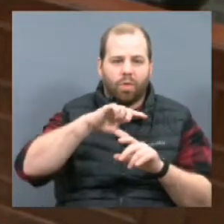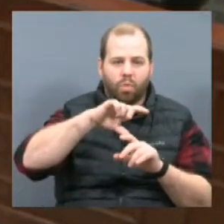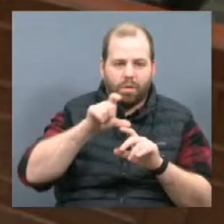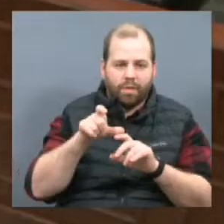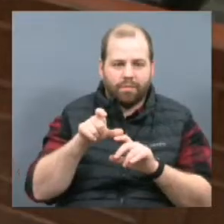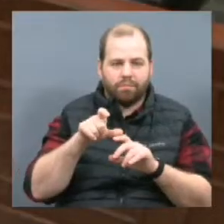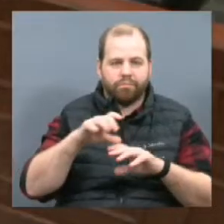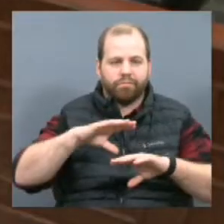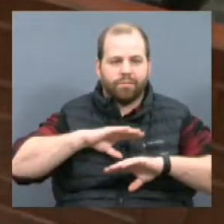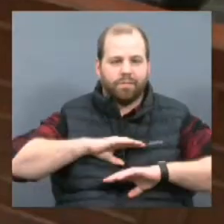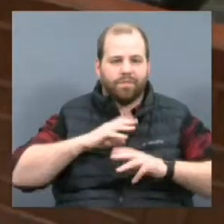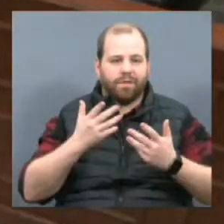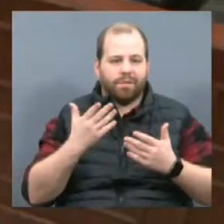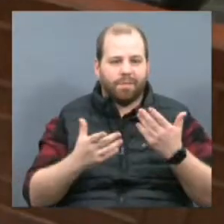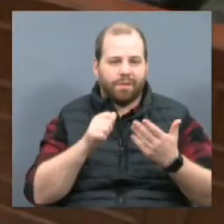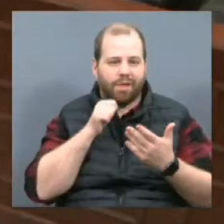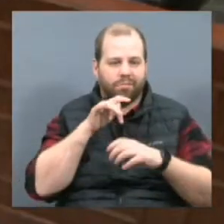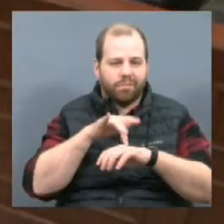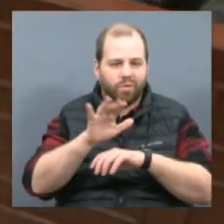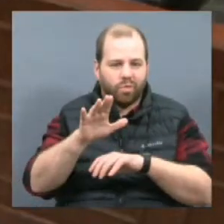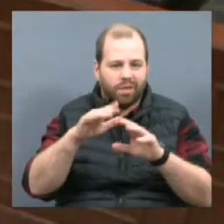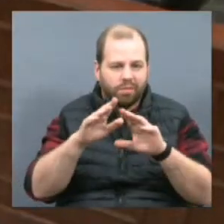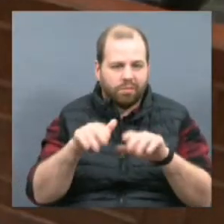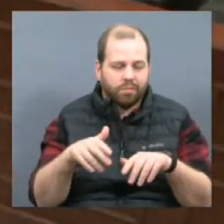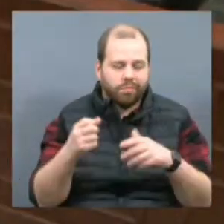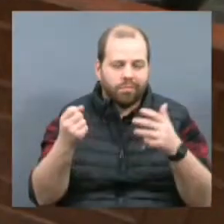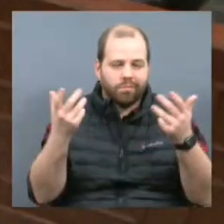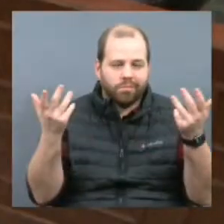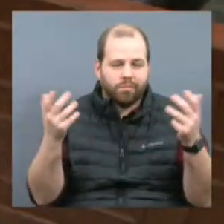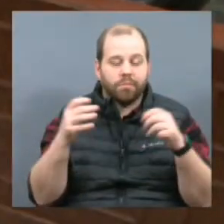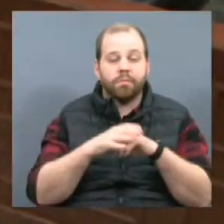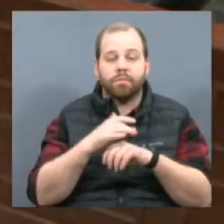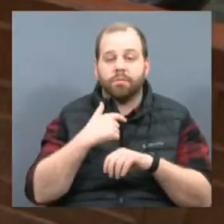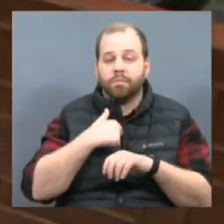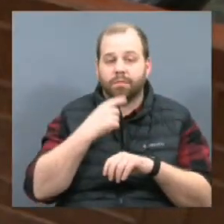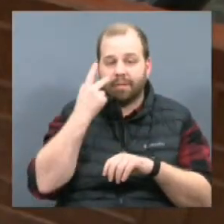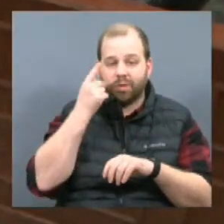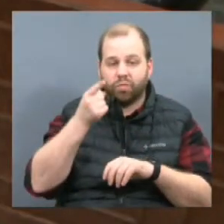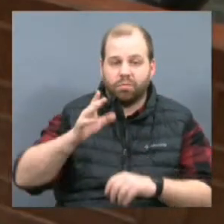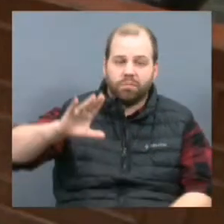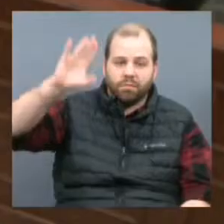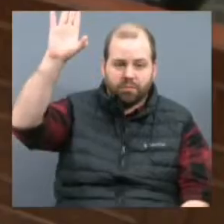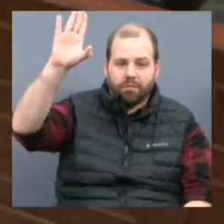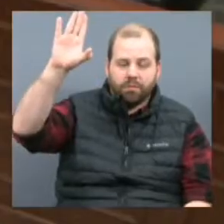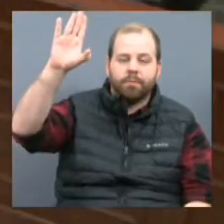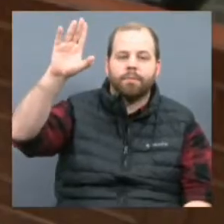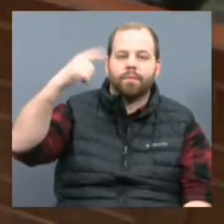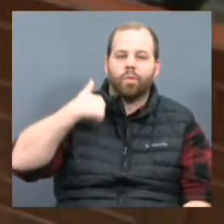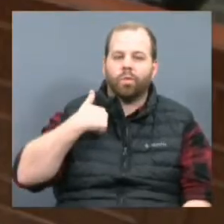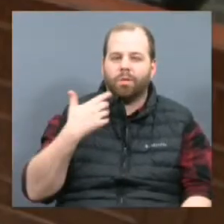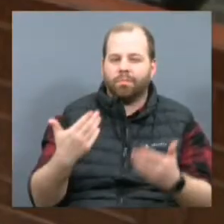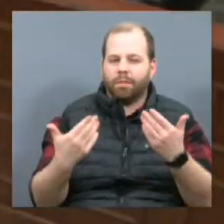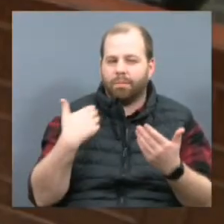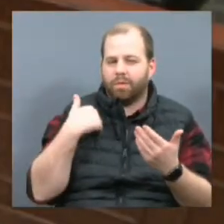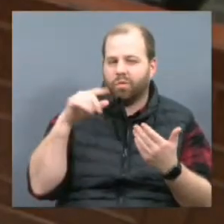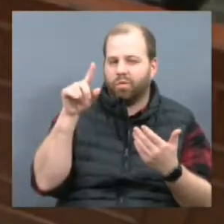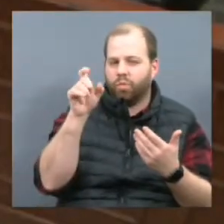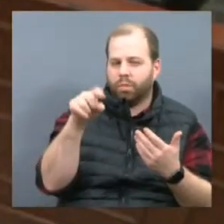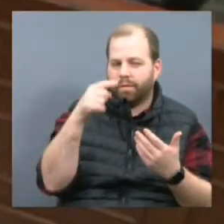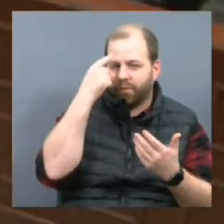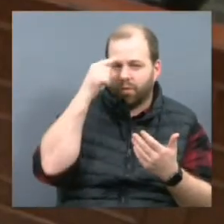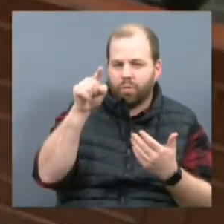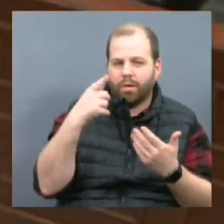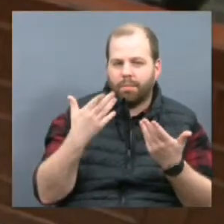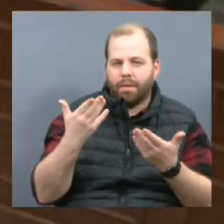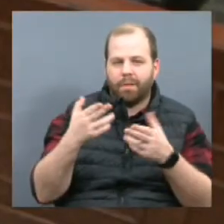it may not hit your house. So, but I know I see you raising your hand, and you know what, we may have a question for you, and we may give you